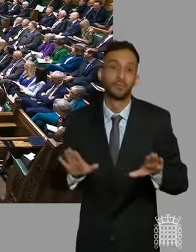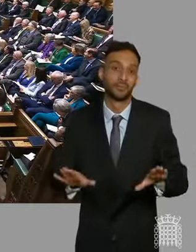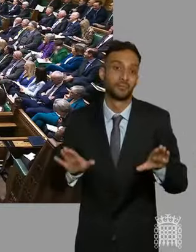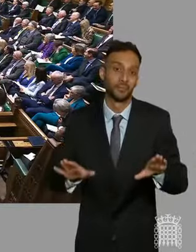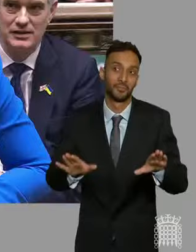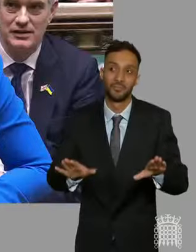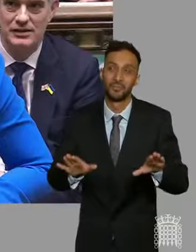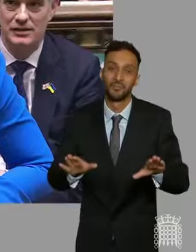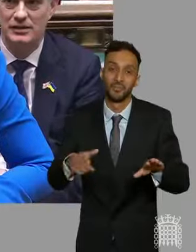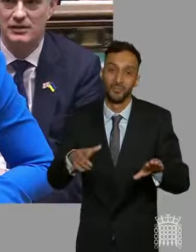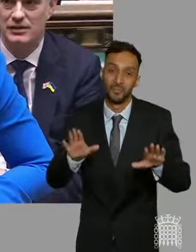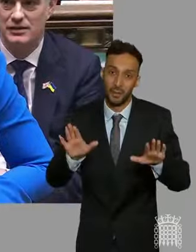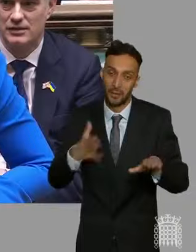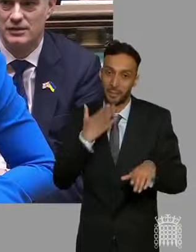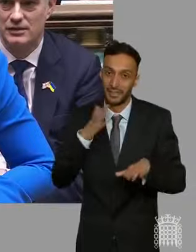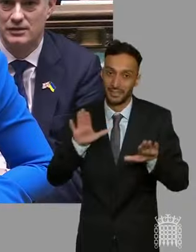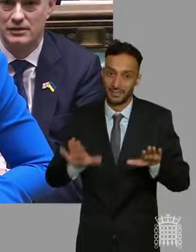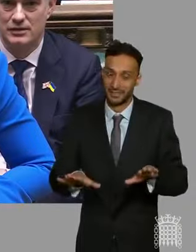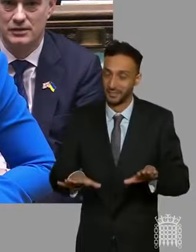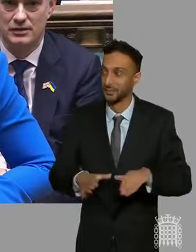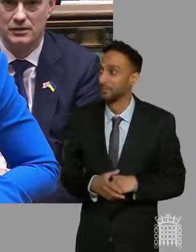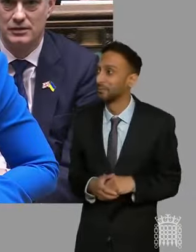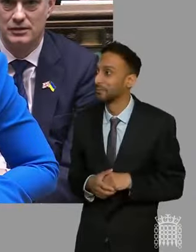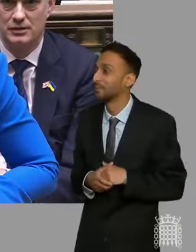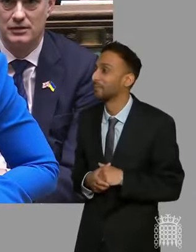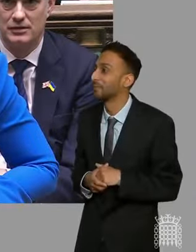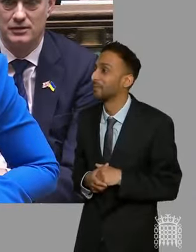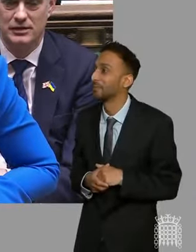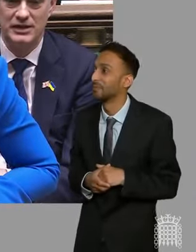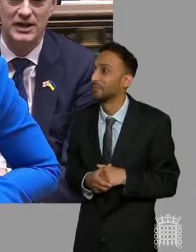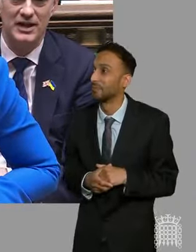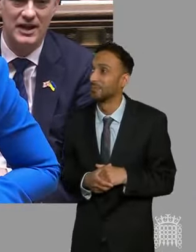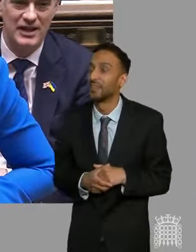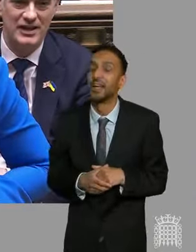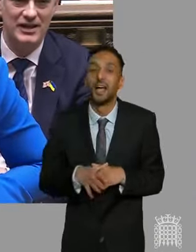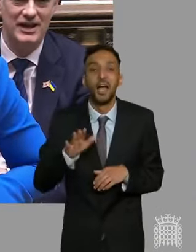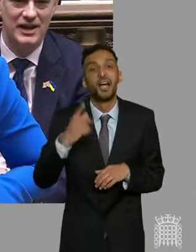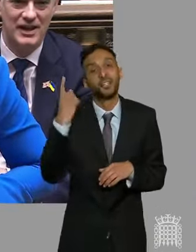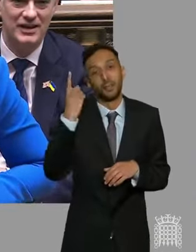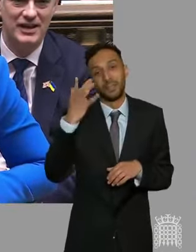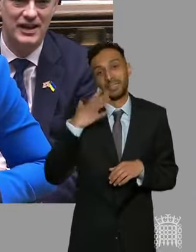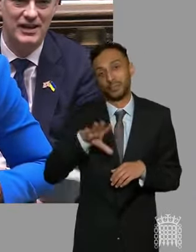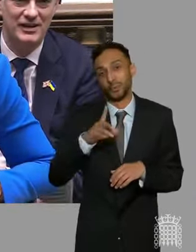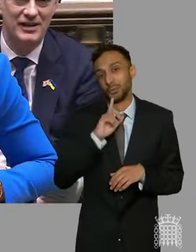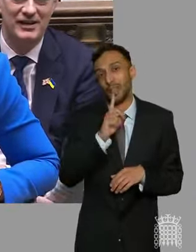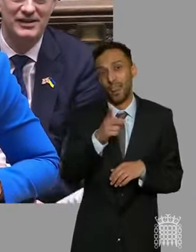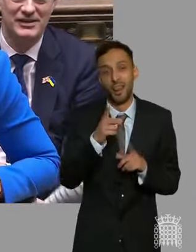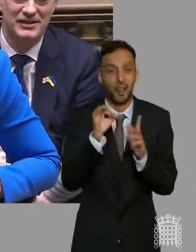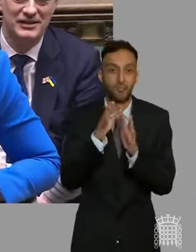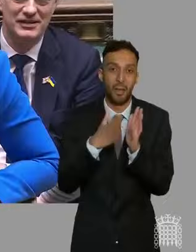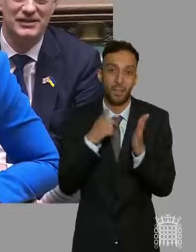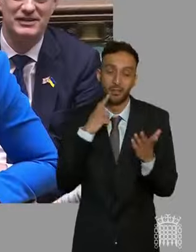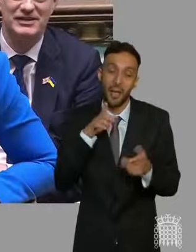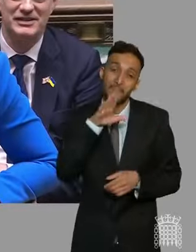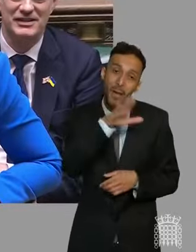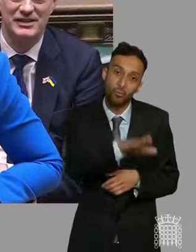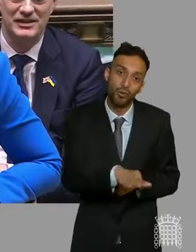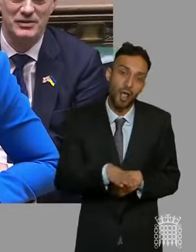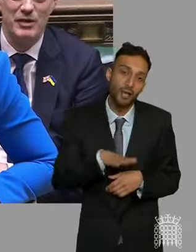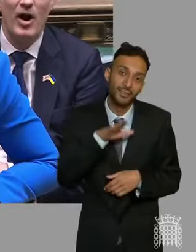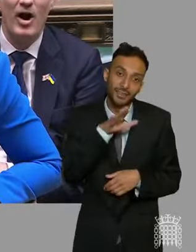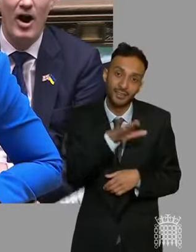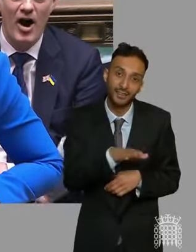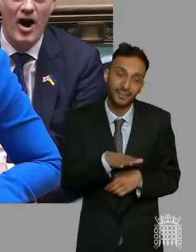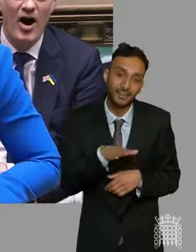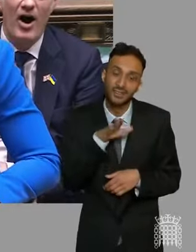Mr. Speaker, someone needs to tell the Prime Minister that being patronising is not a substitute. Not a substitute for